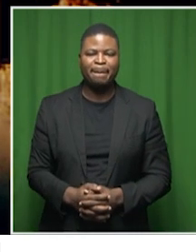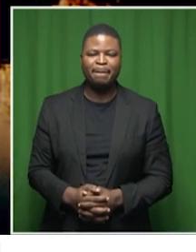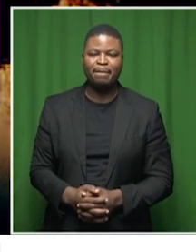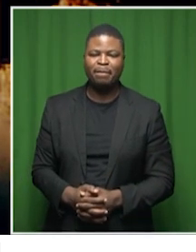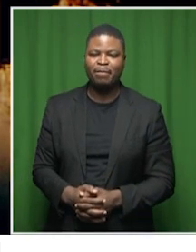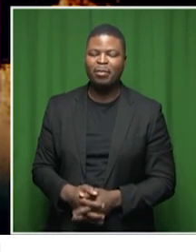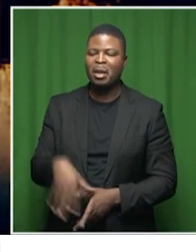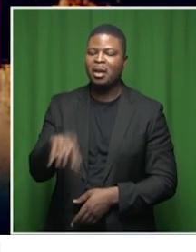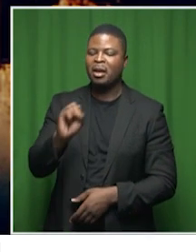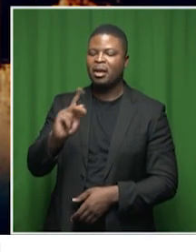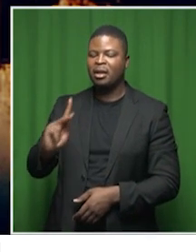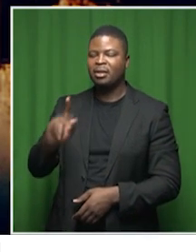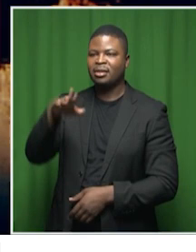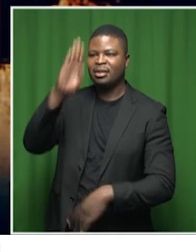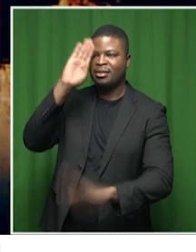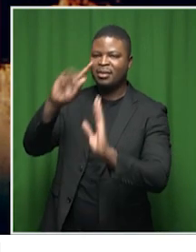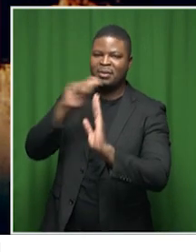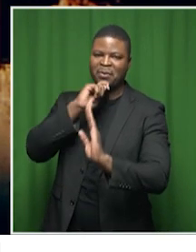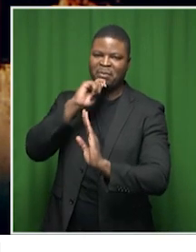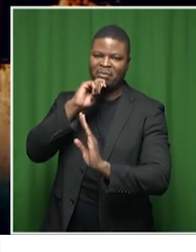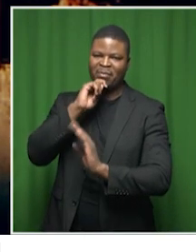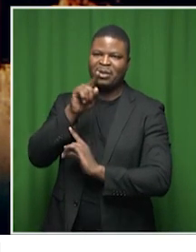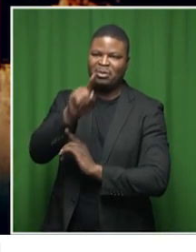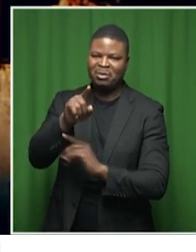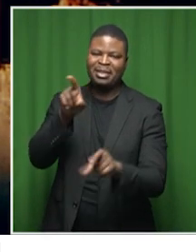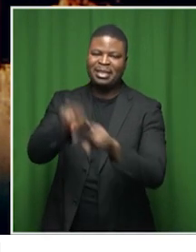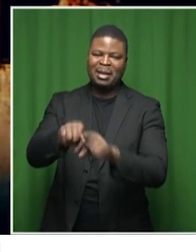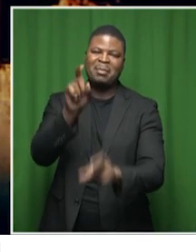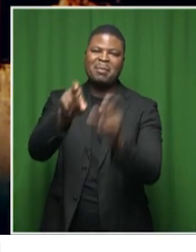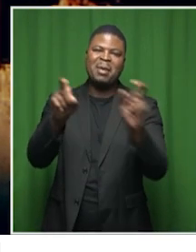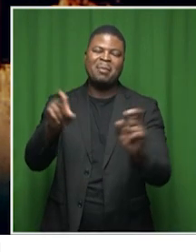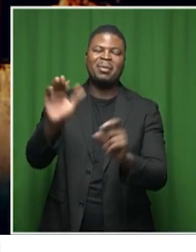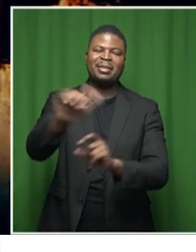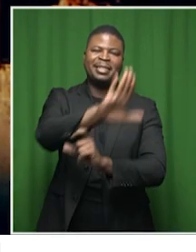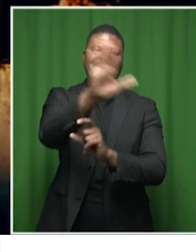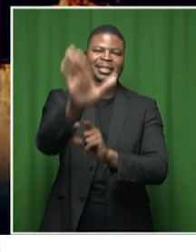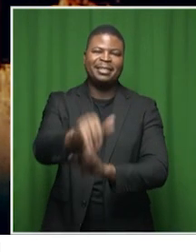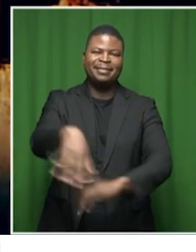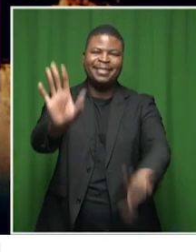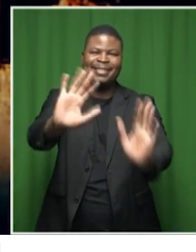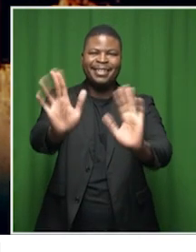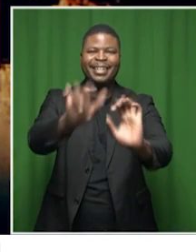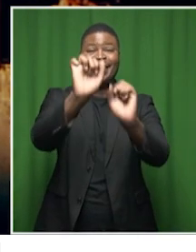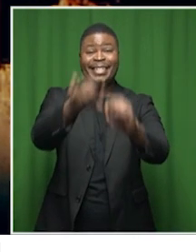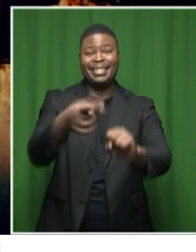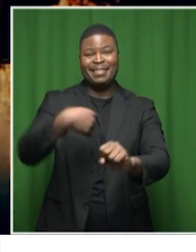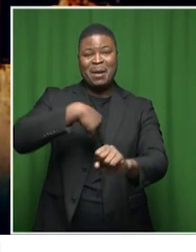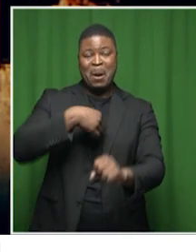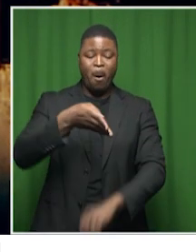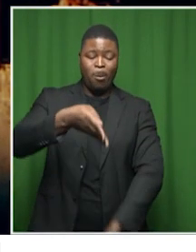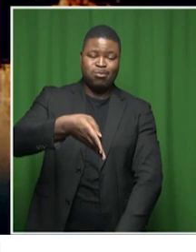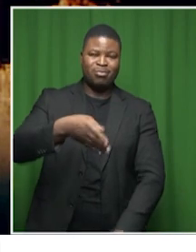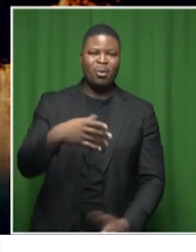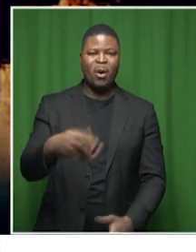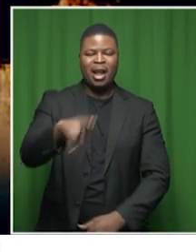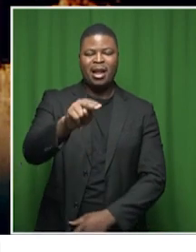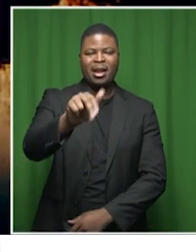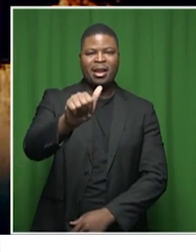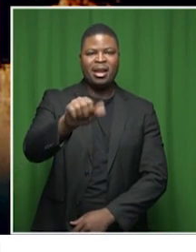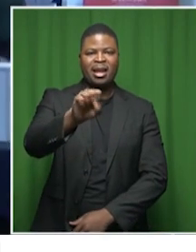SK, a very, very good morning to you, and good morning to you, South Africa, as well. Well, indeed, yes, we are here, as Sakina said, at Nasrec